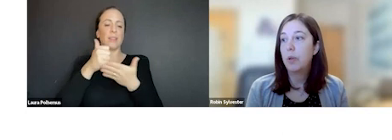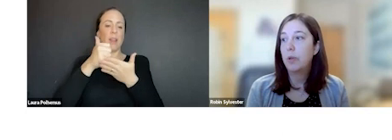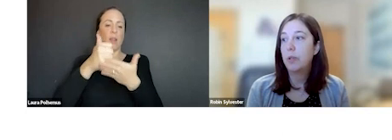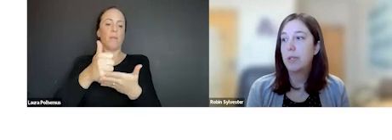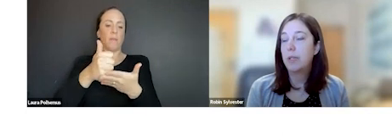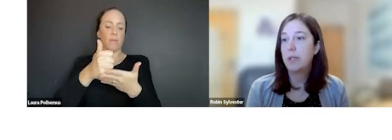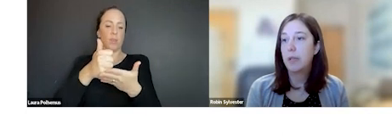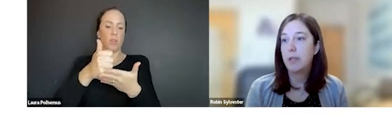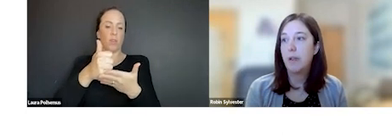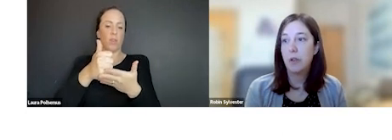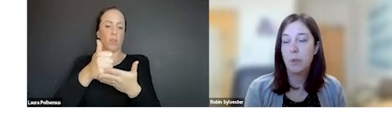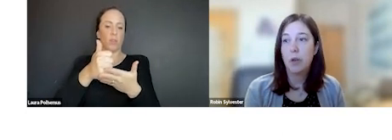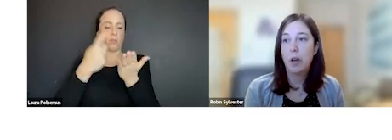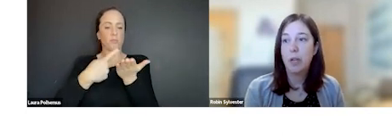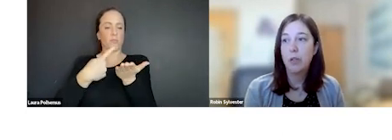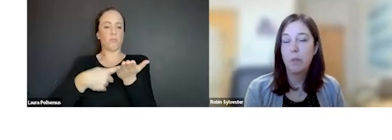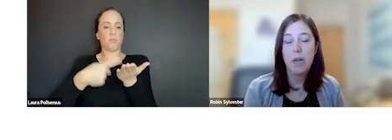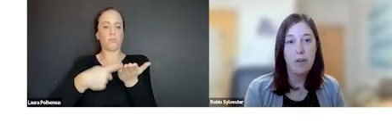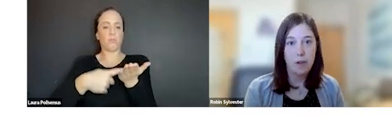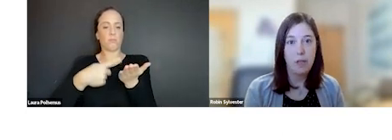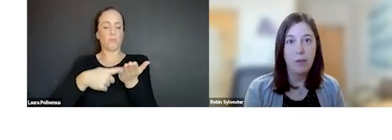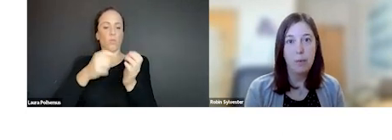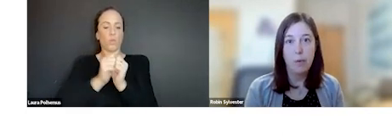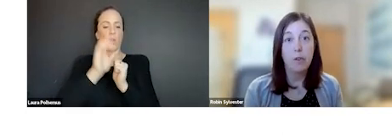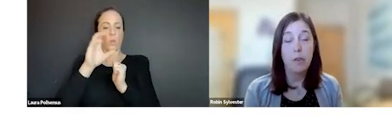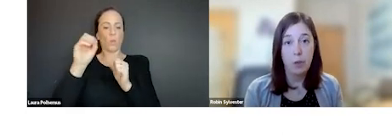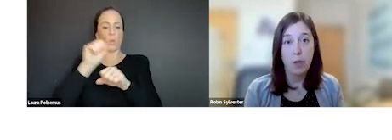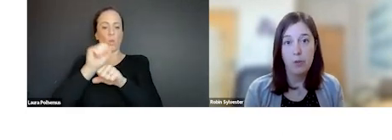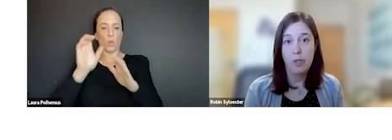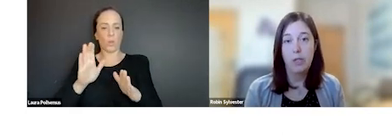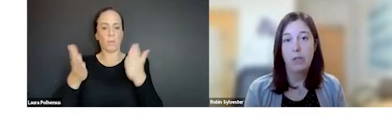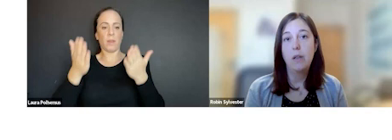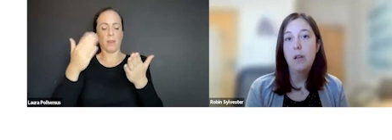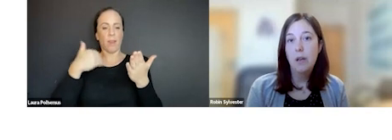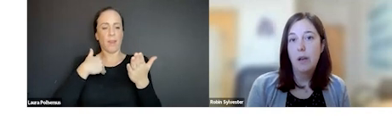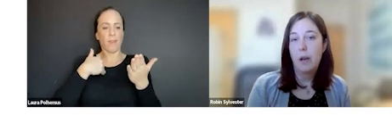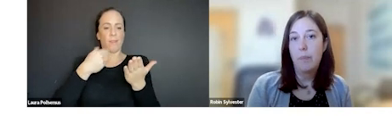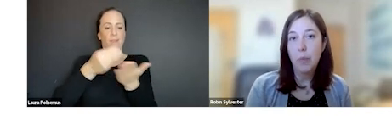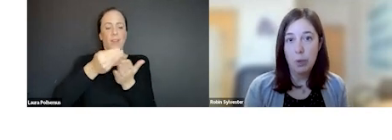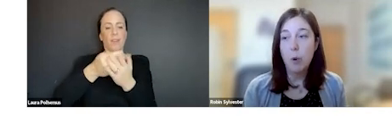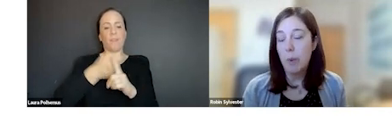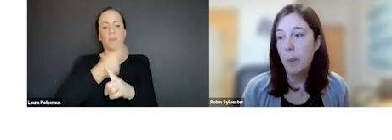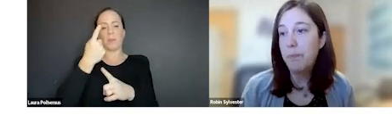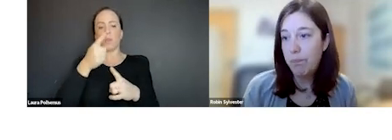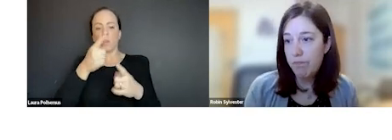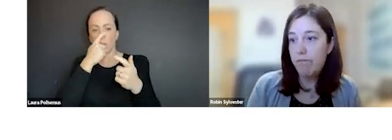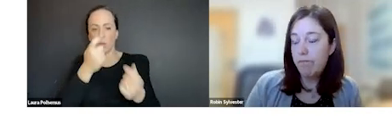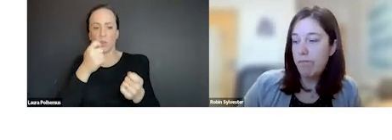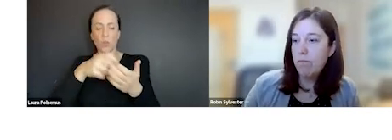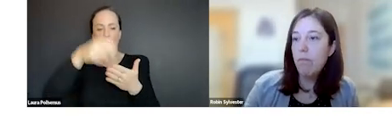to discuss funders with colleagues who may have funding from a funder that you are interested in learning more about.